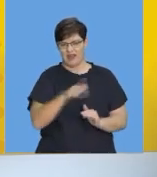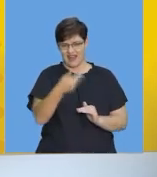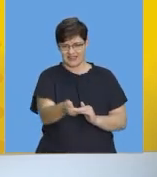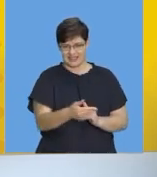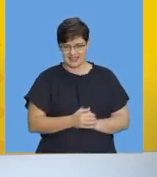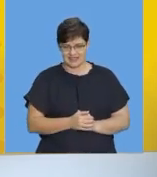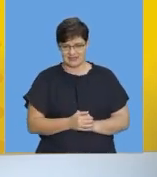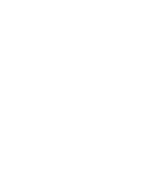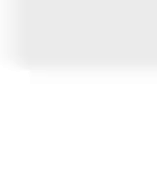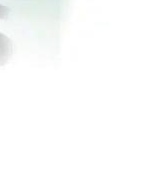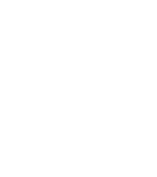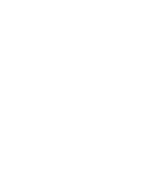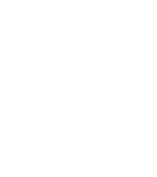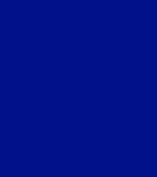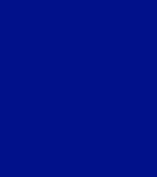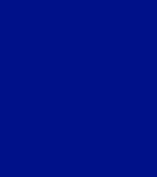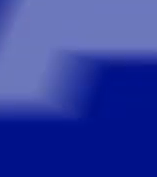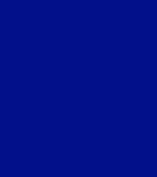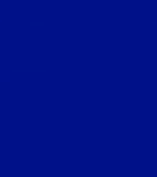this.